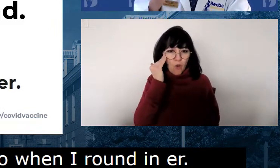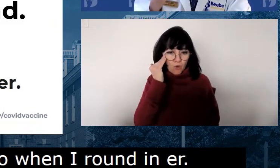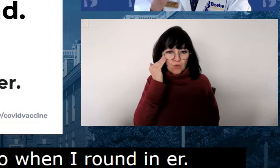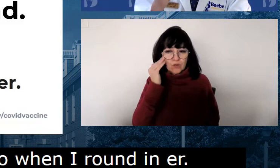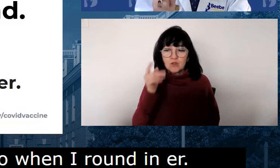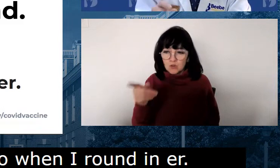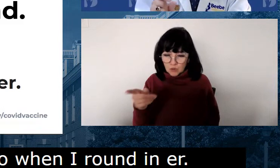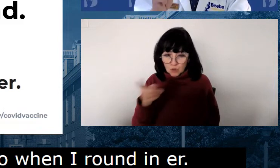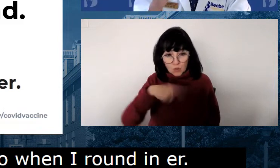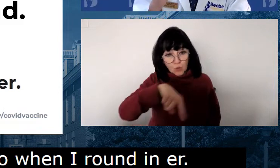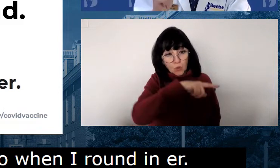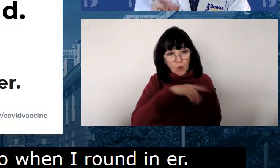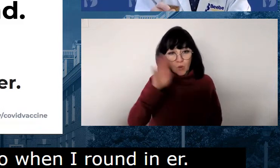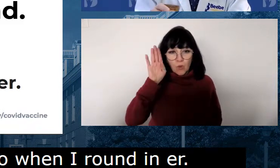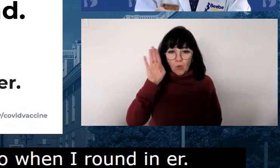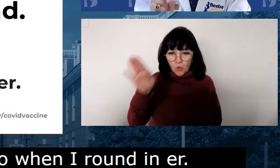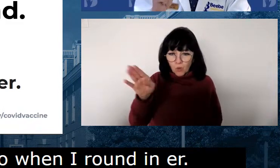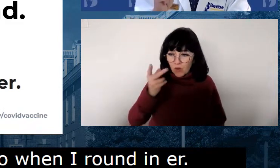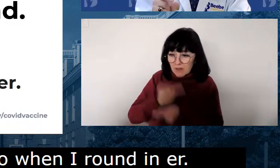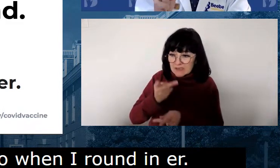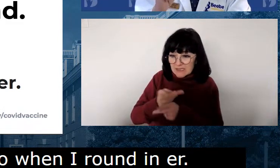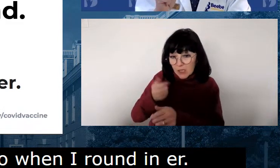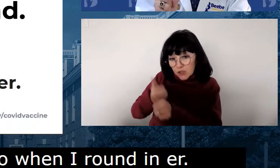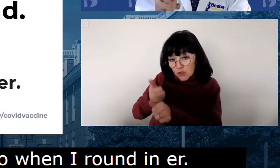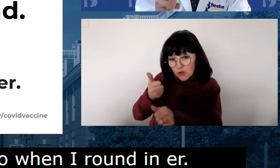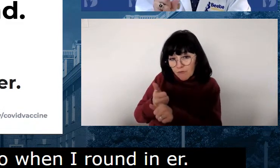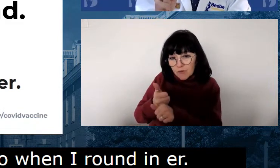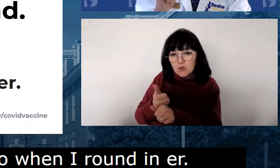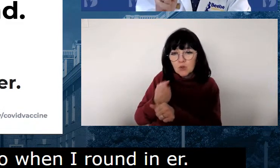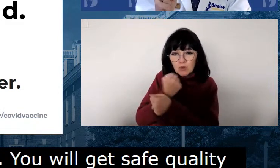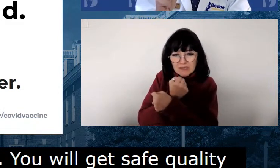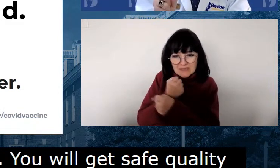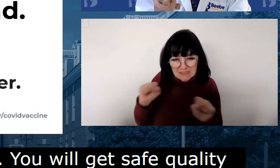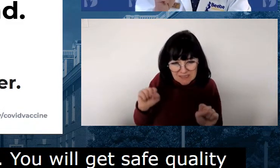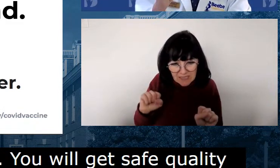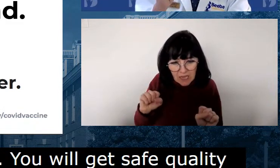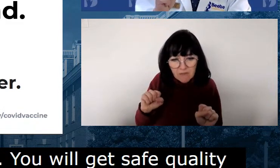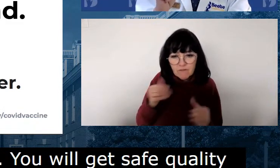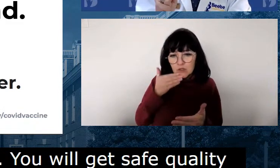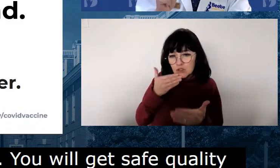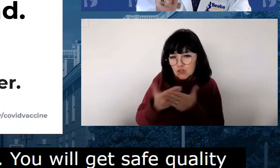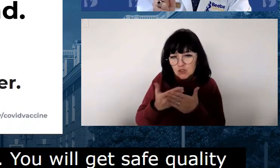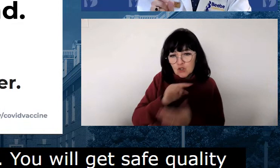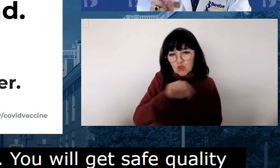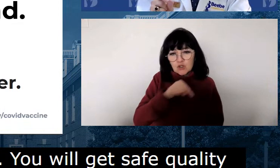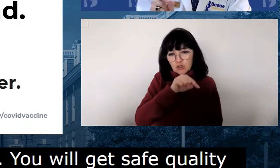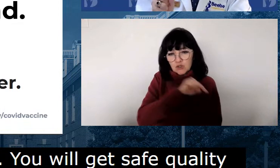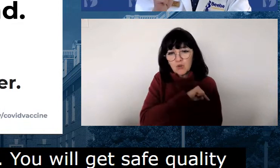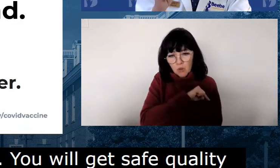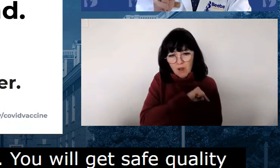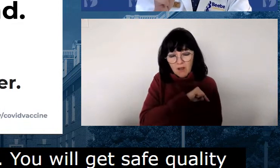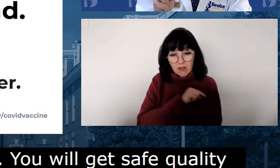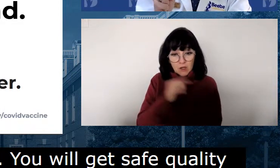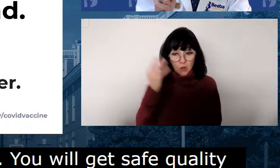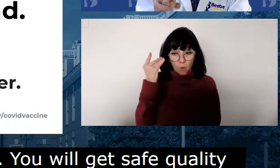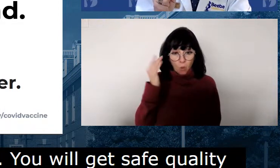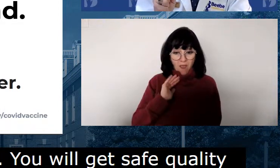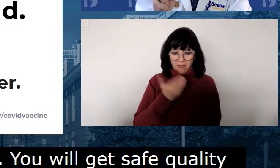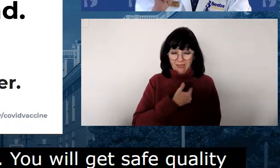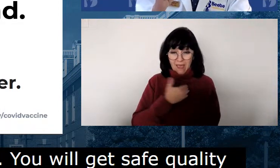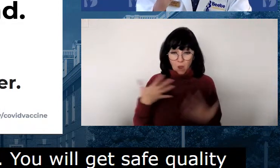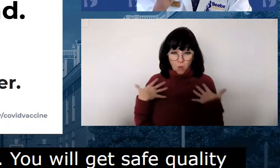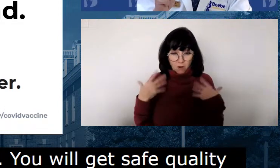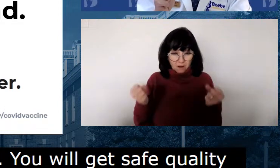safe, quality care, because that's the decision-making going on in our health system. So we need your